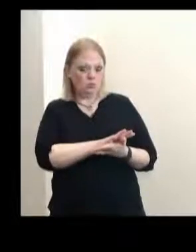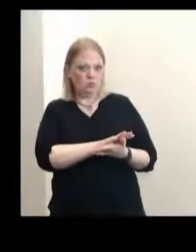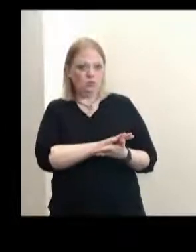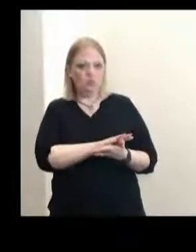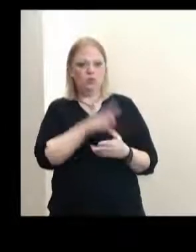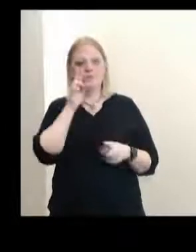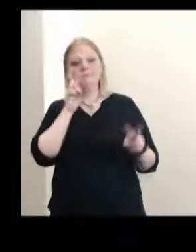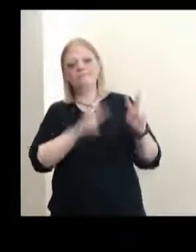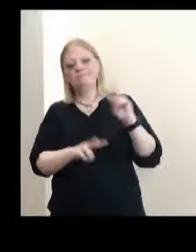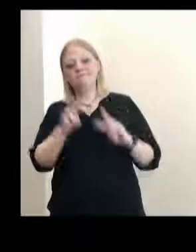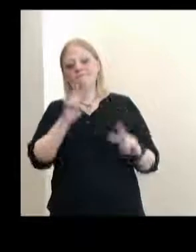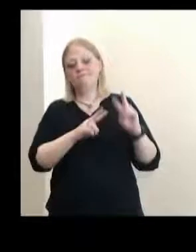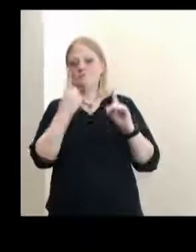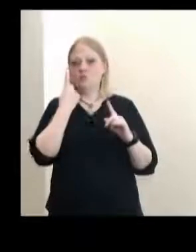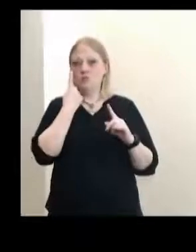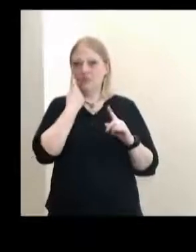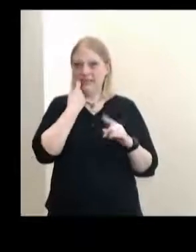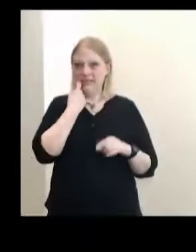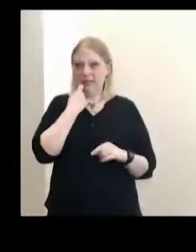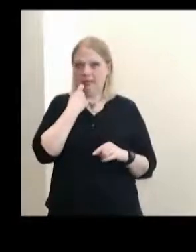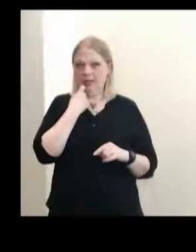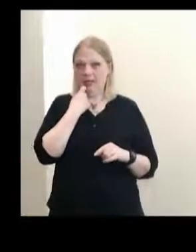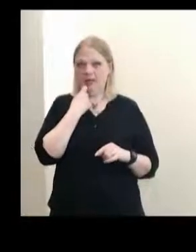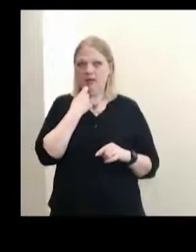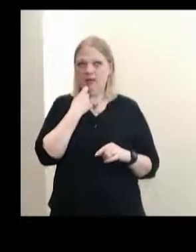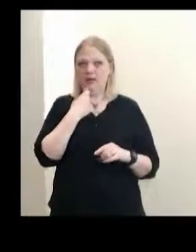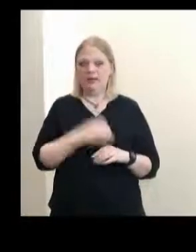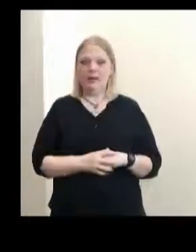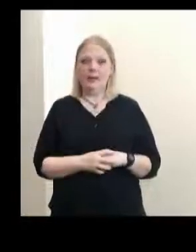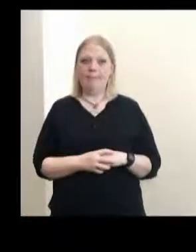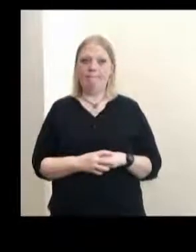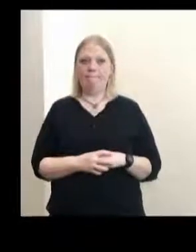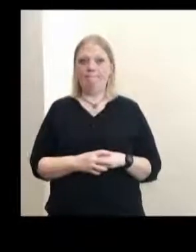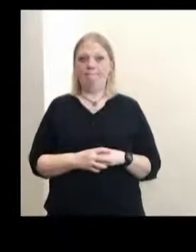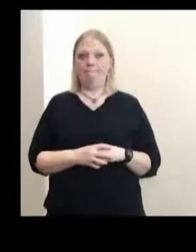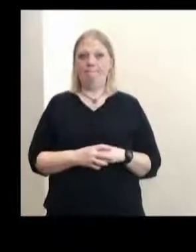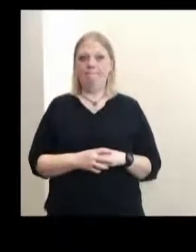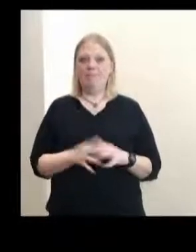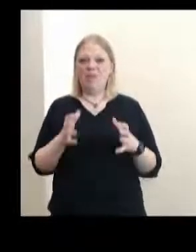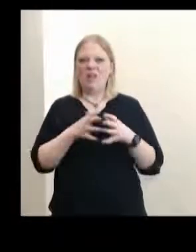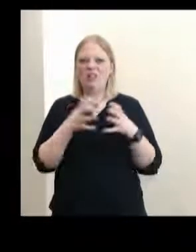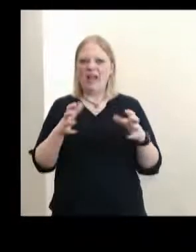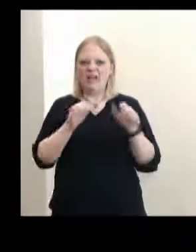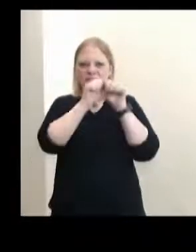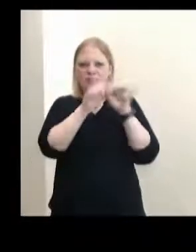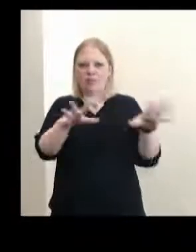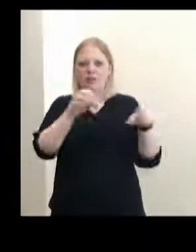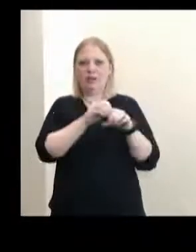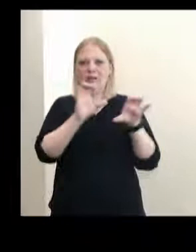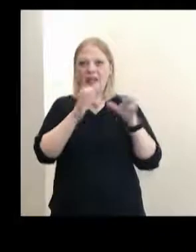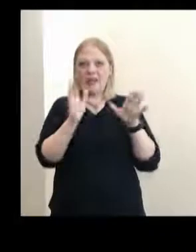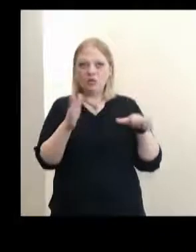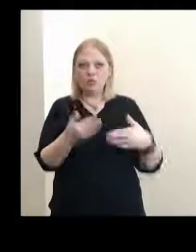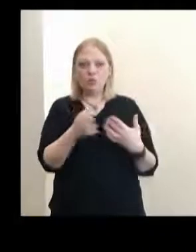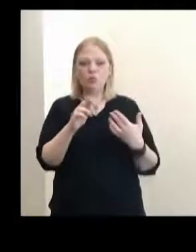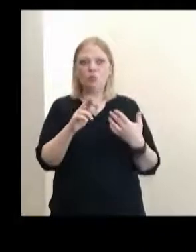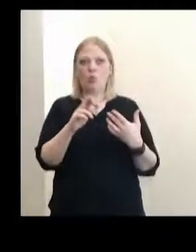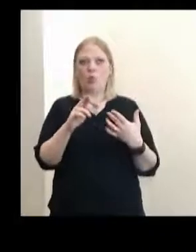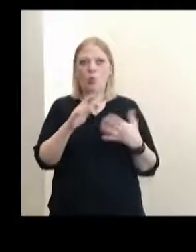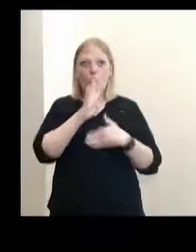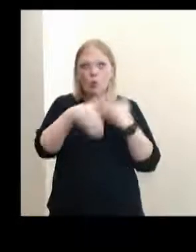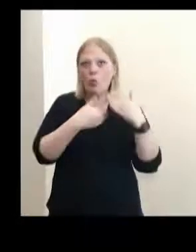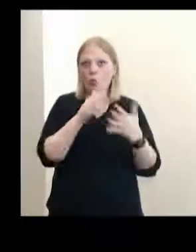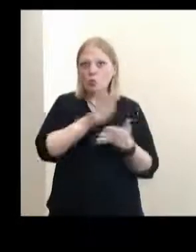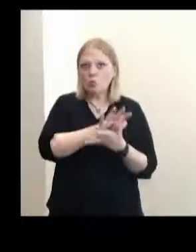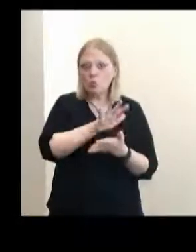that recently that there's been quite a number of outbreaks either in classrooms or entire schools